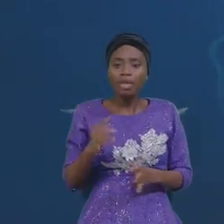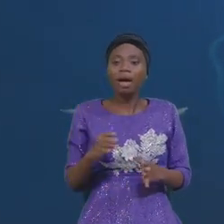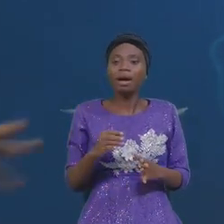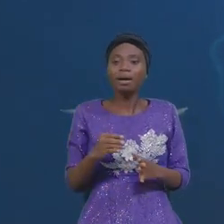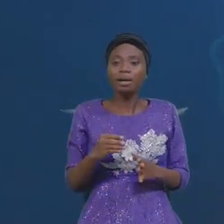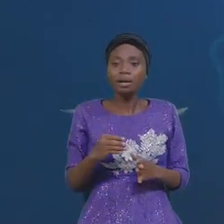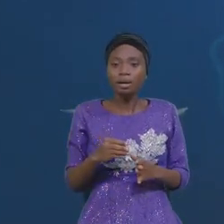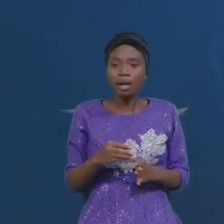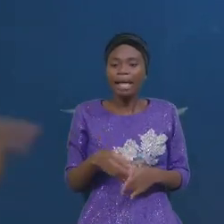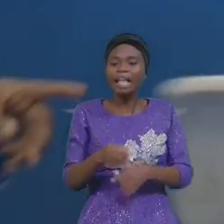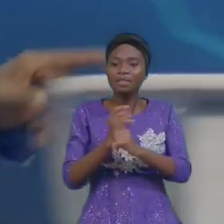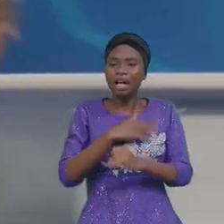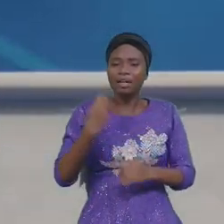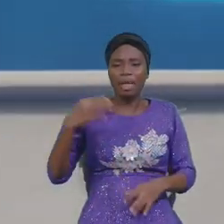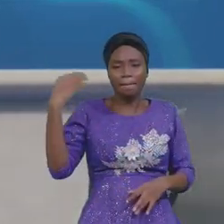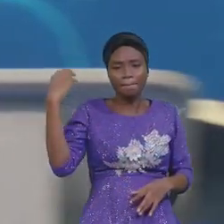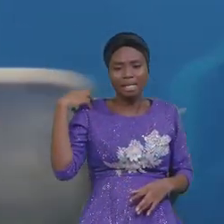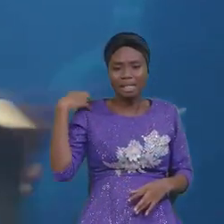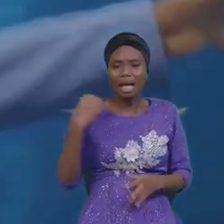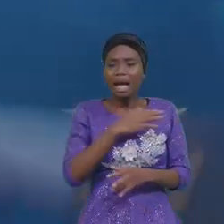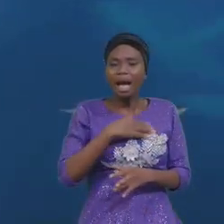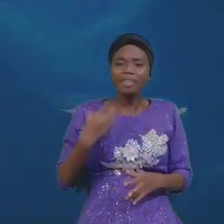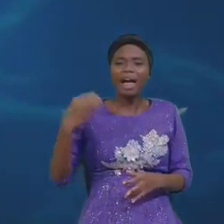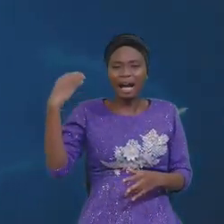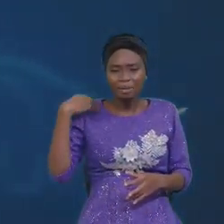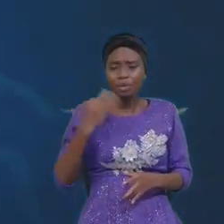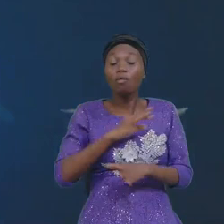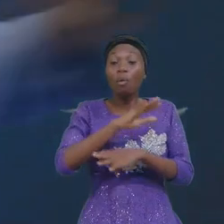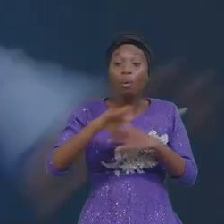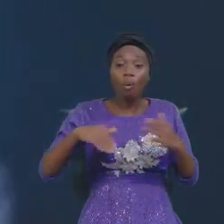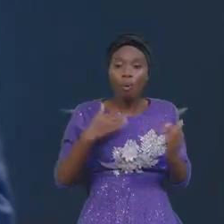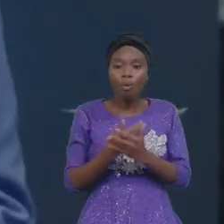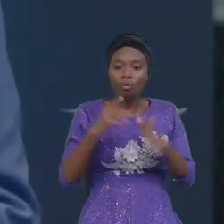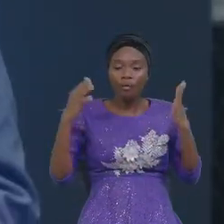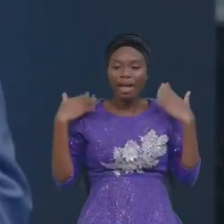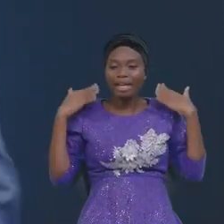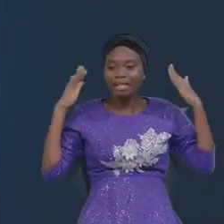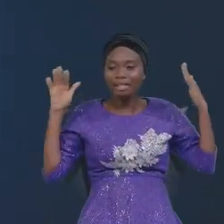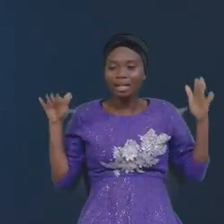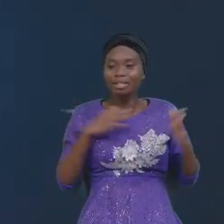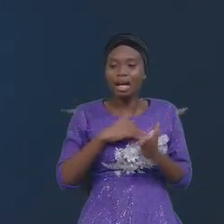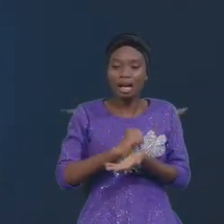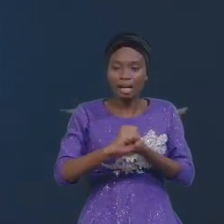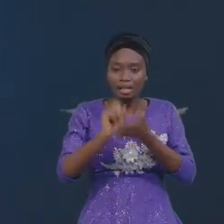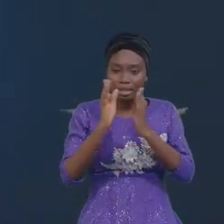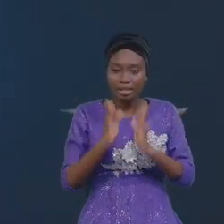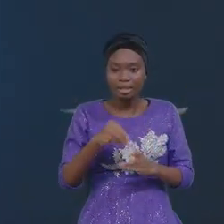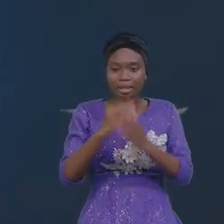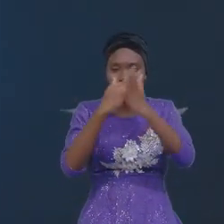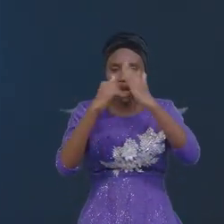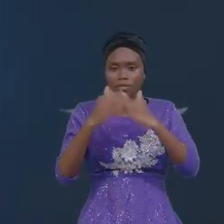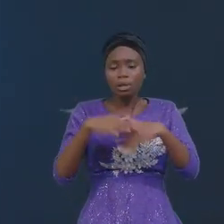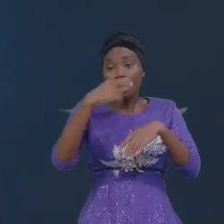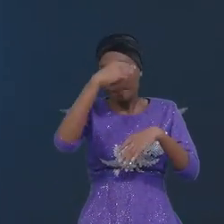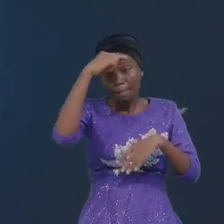the master and the captain of all the angels and the saints in heaven.